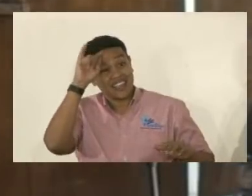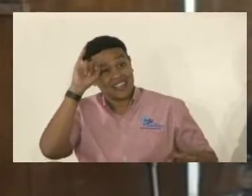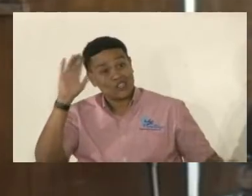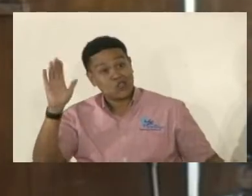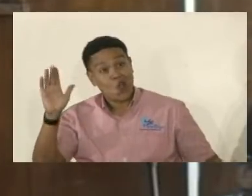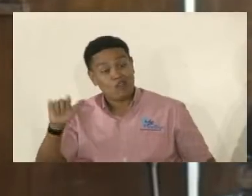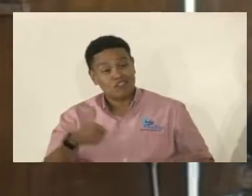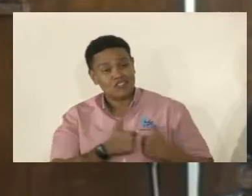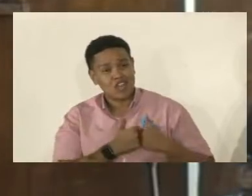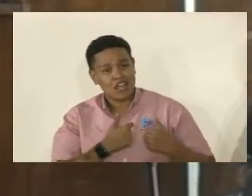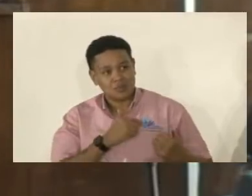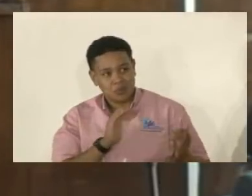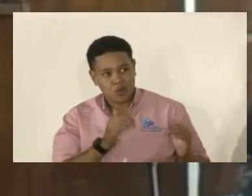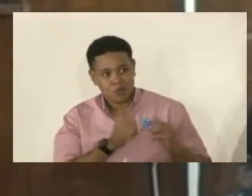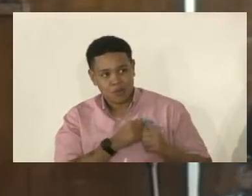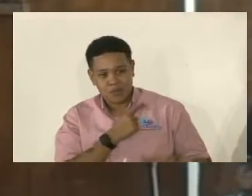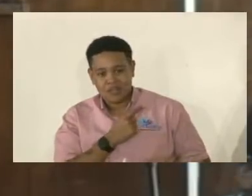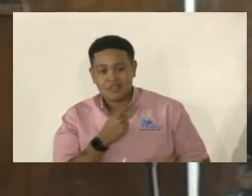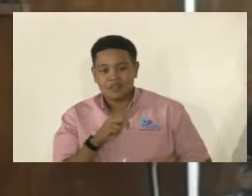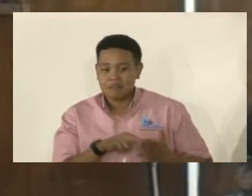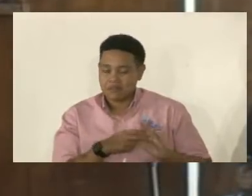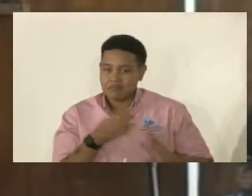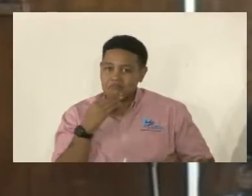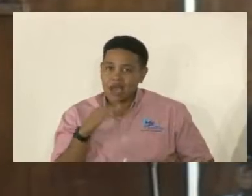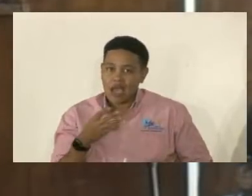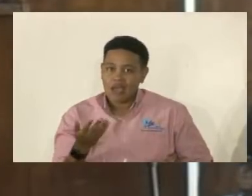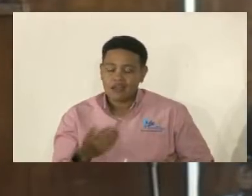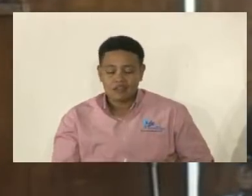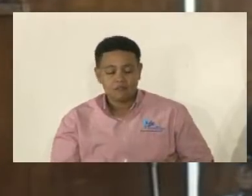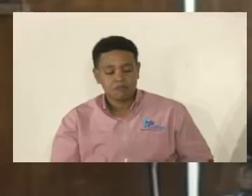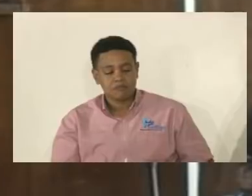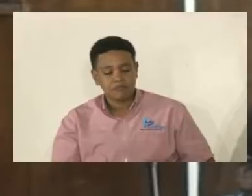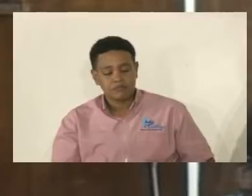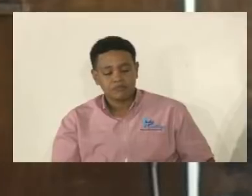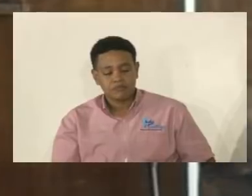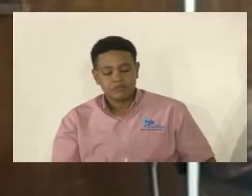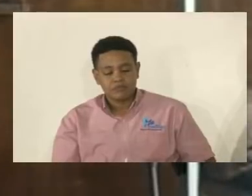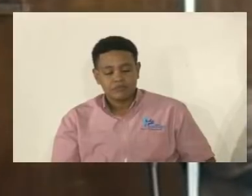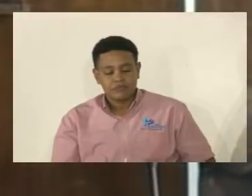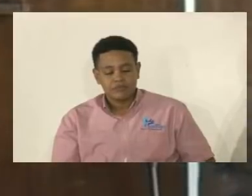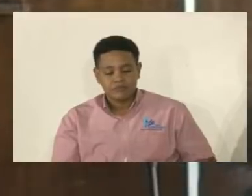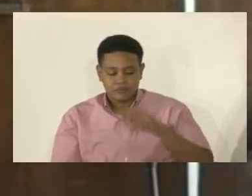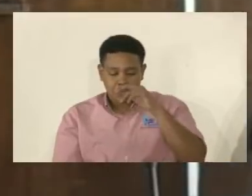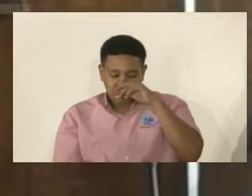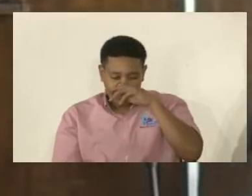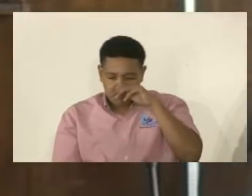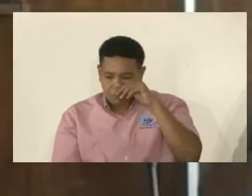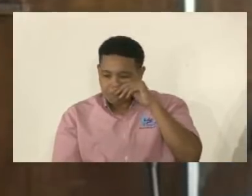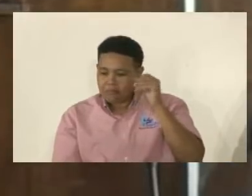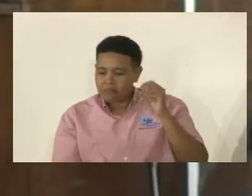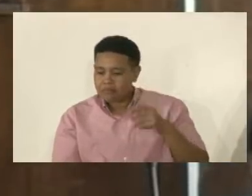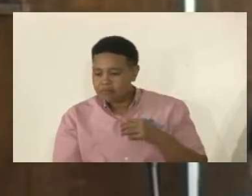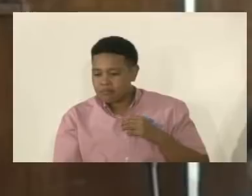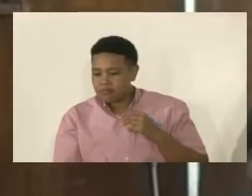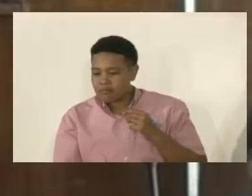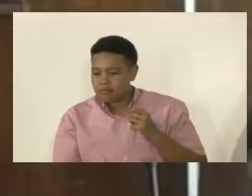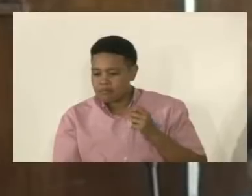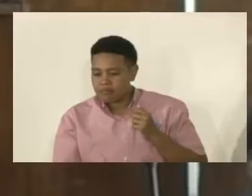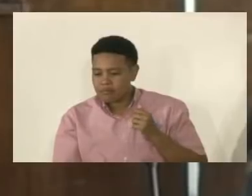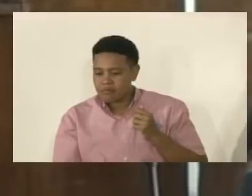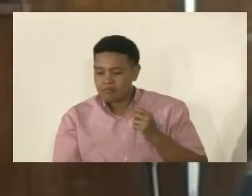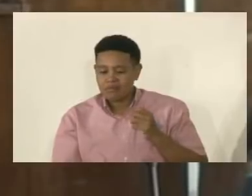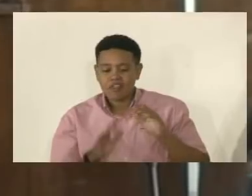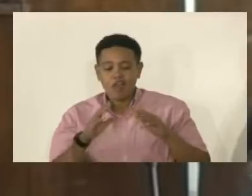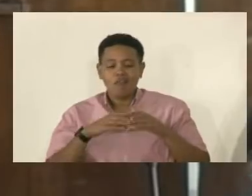then we're in a bad place. The relaxation of restrictions in July